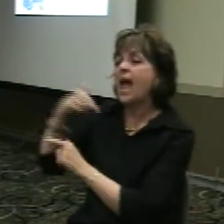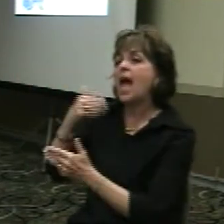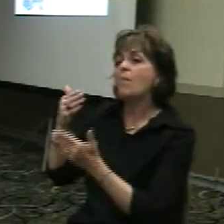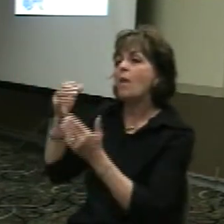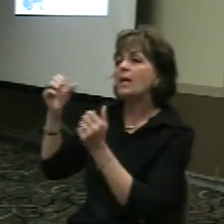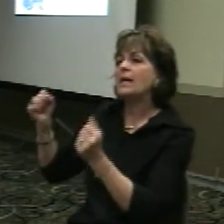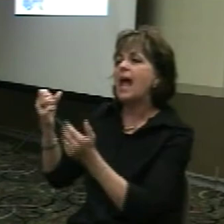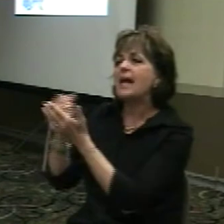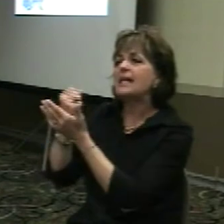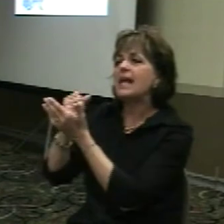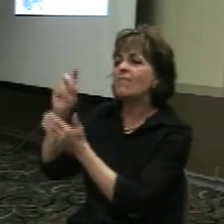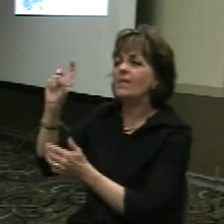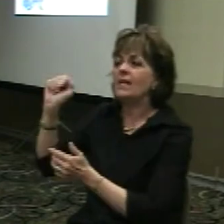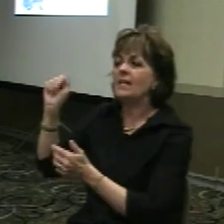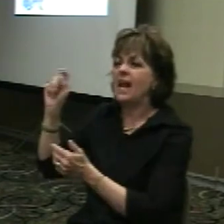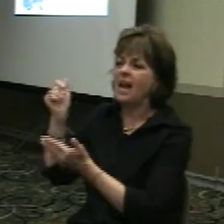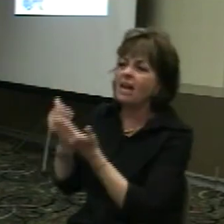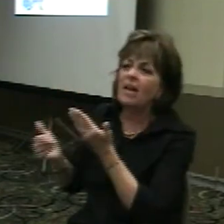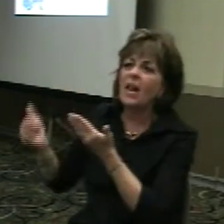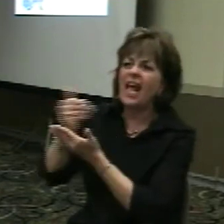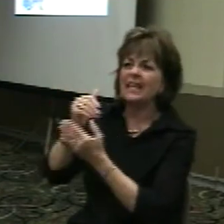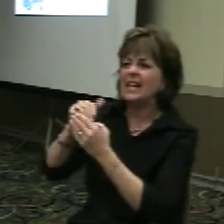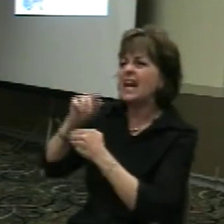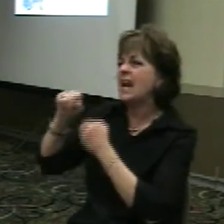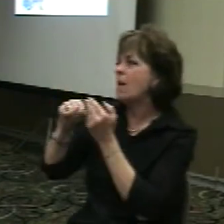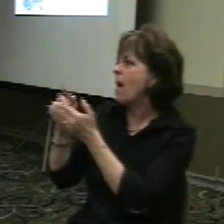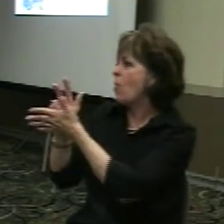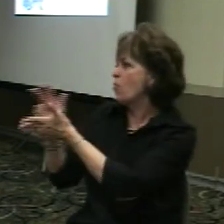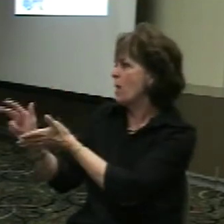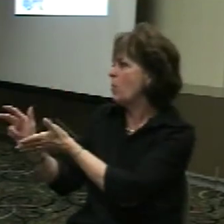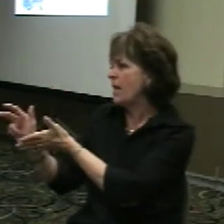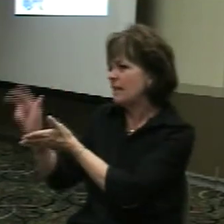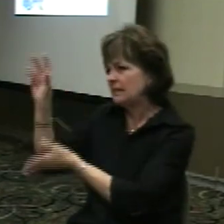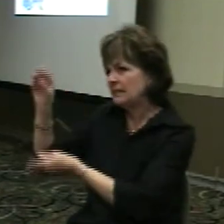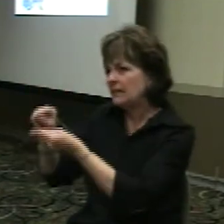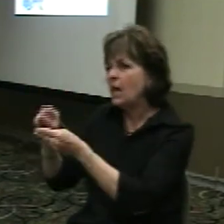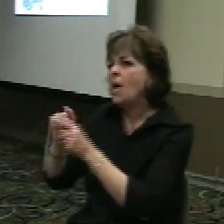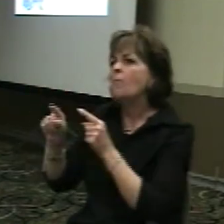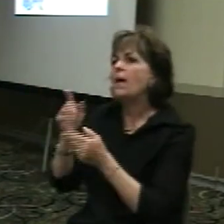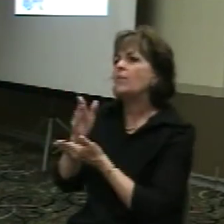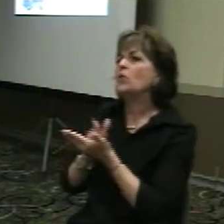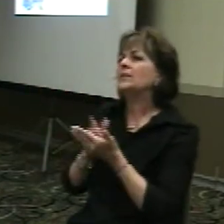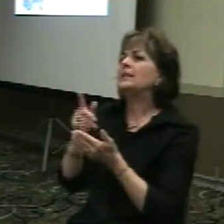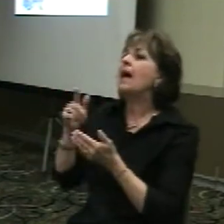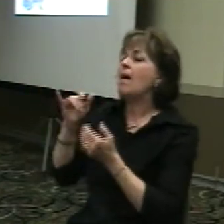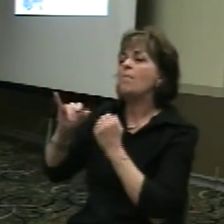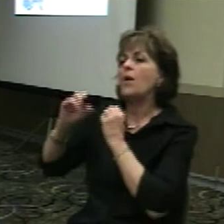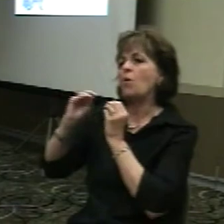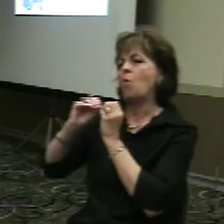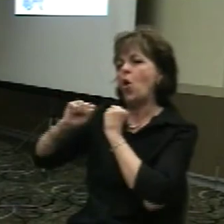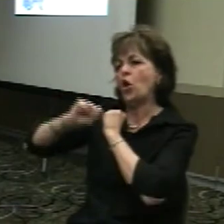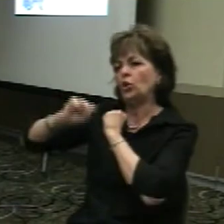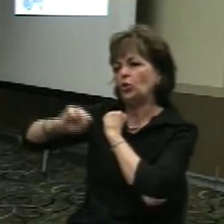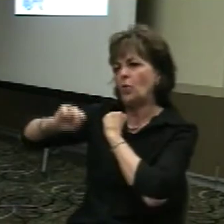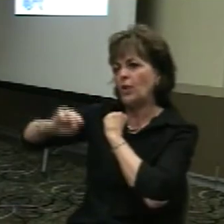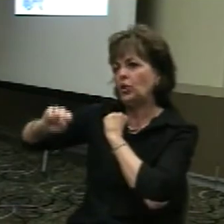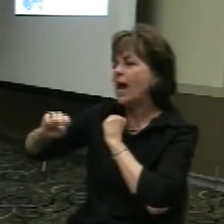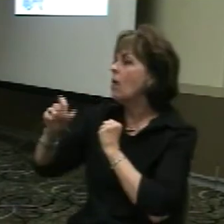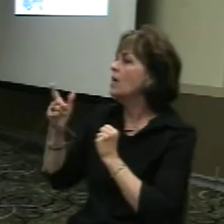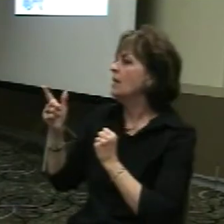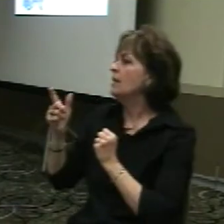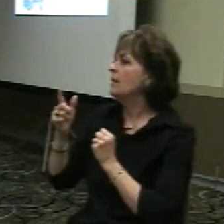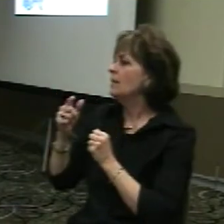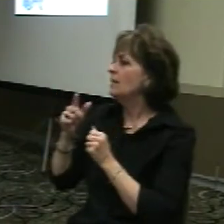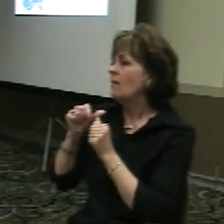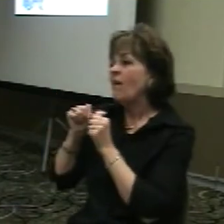probably get the data and stuff collected in a matter of about 3 weeks. But there are some that stretch out. And that